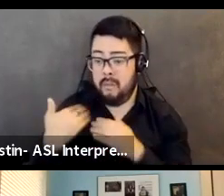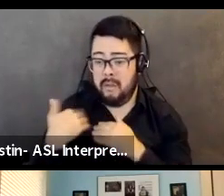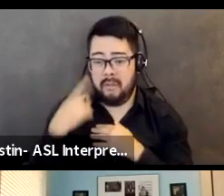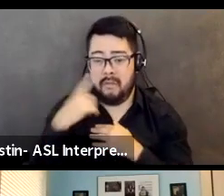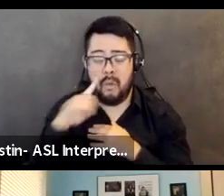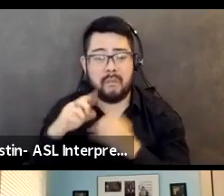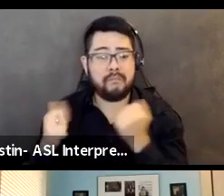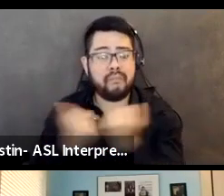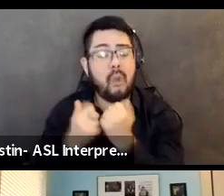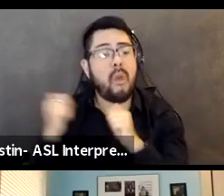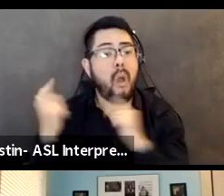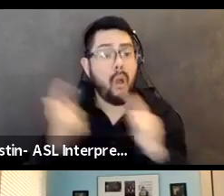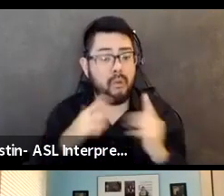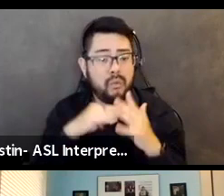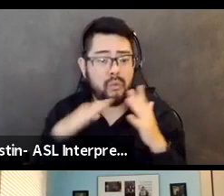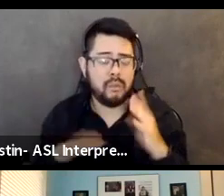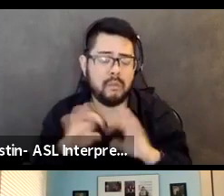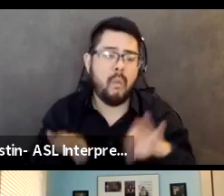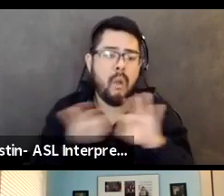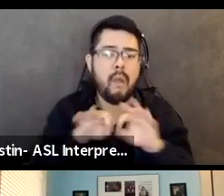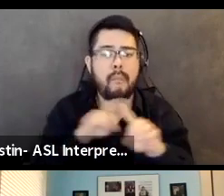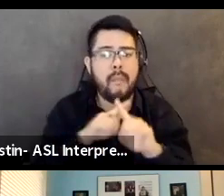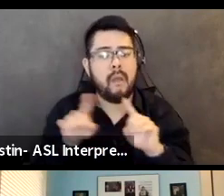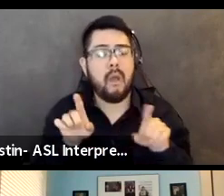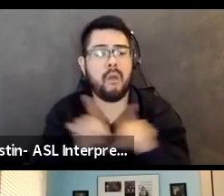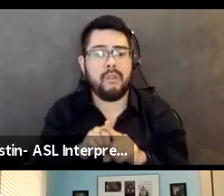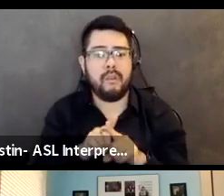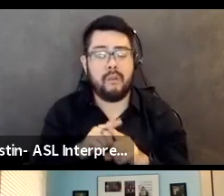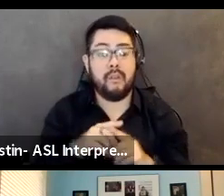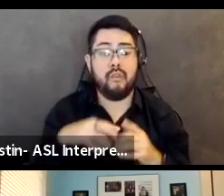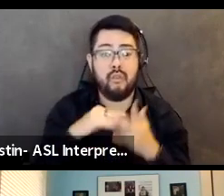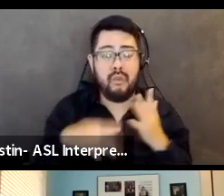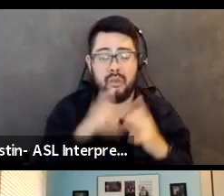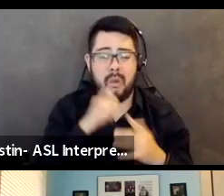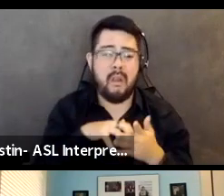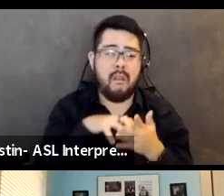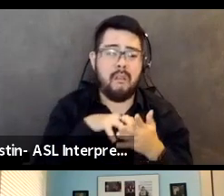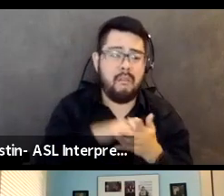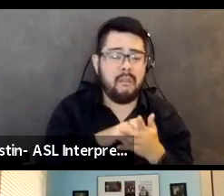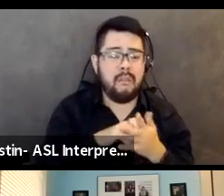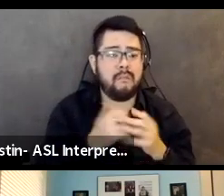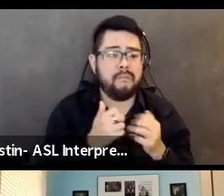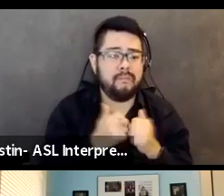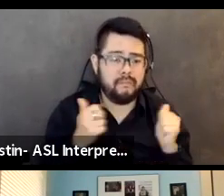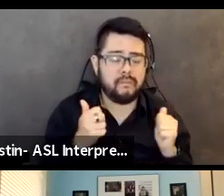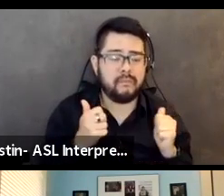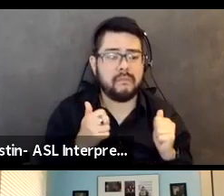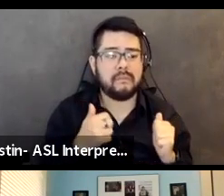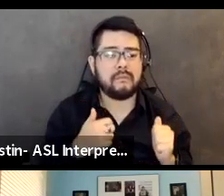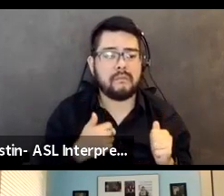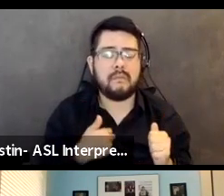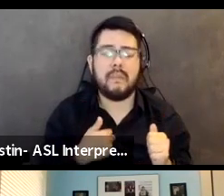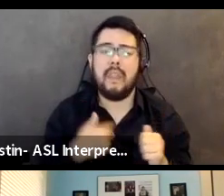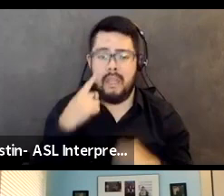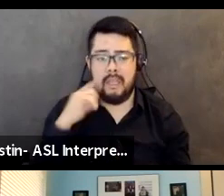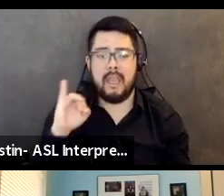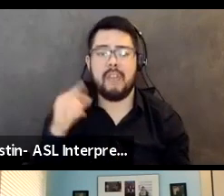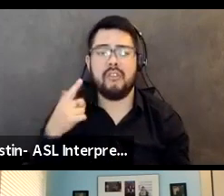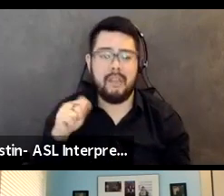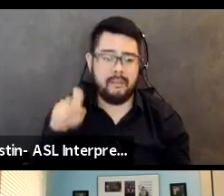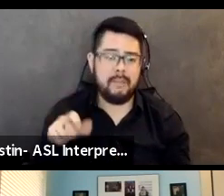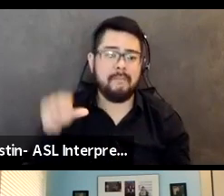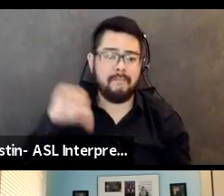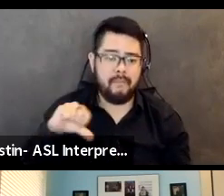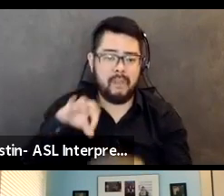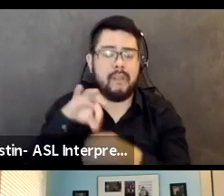our system but particularly our most vulnerable students i see no other choice but than for us to vote down the iga and to remove police from our